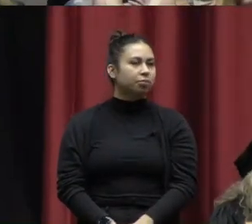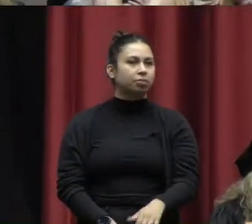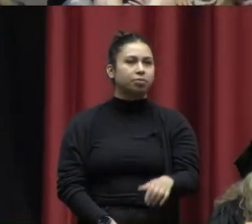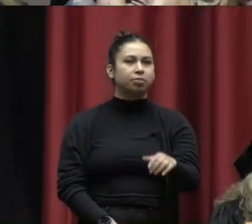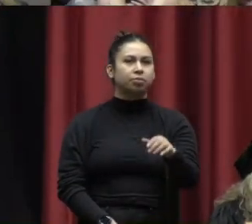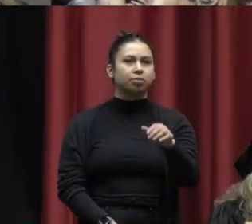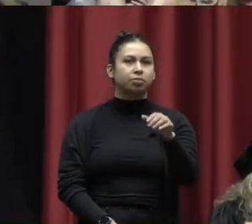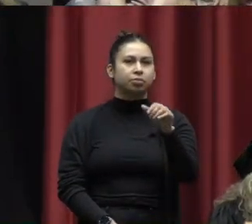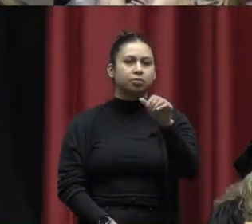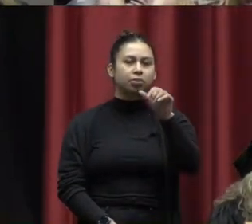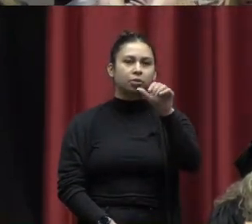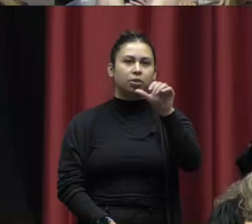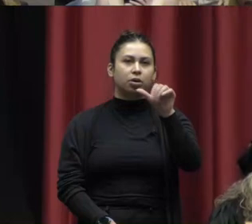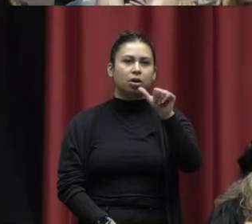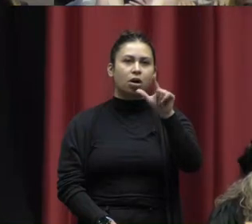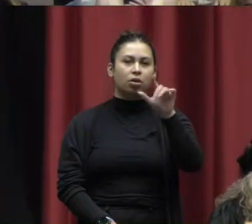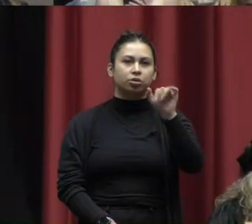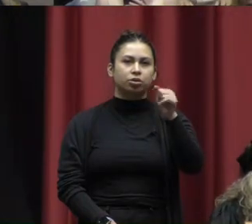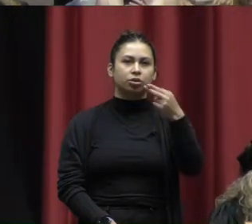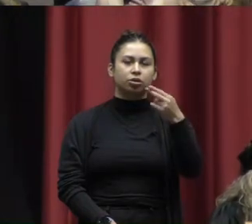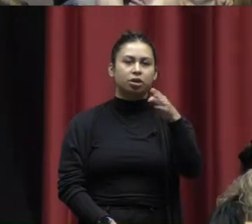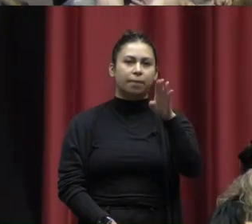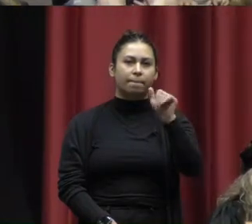Abhijit Bhatta,